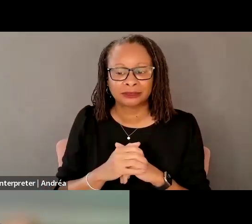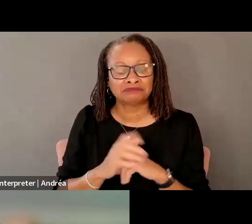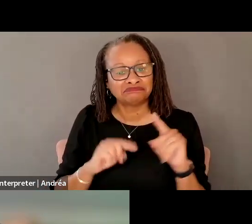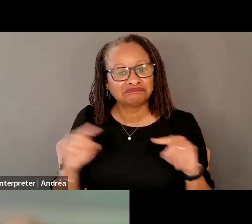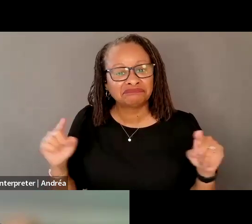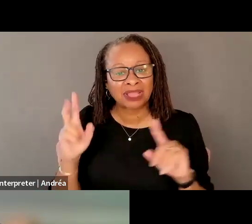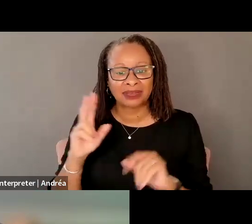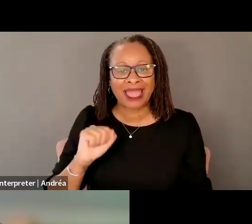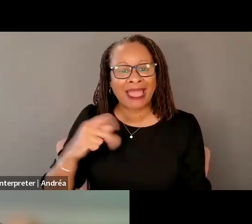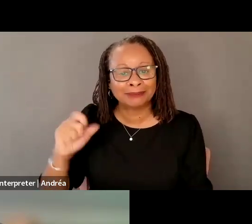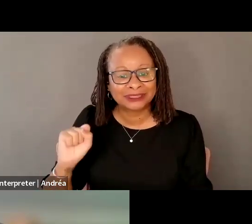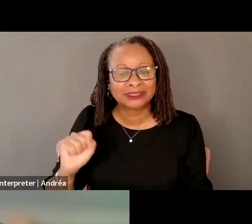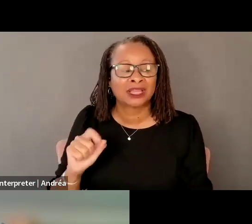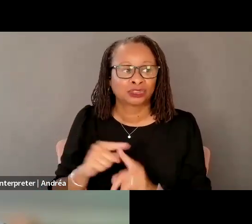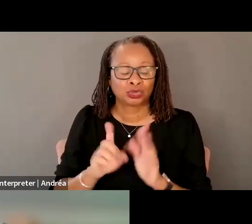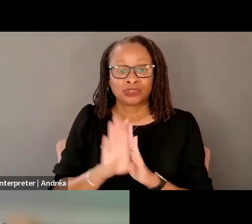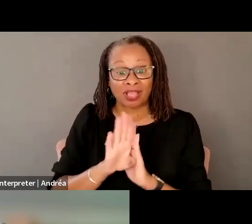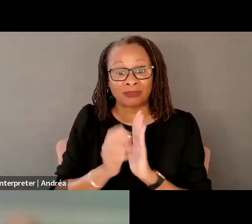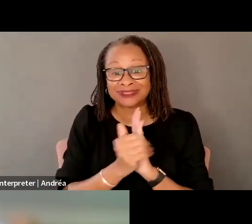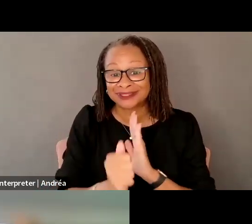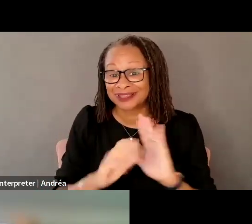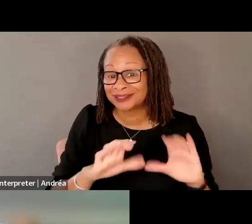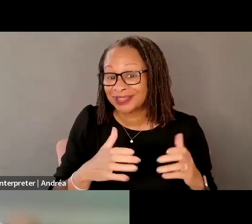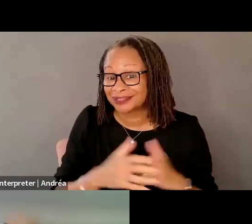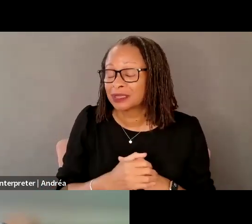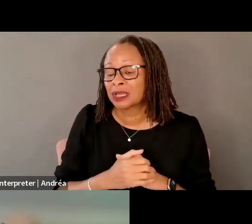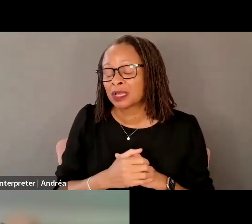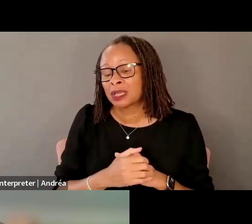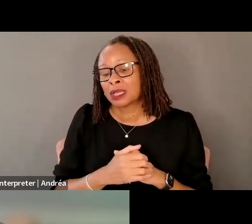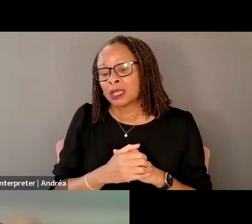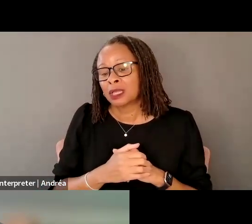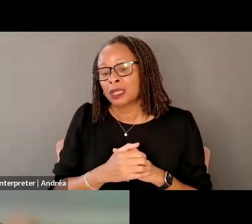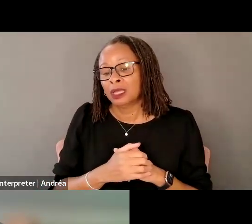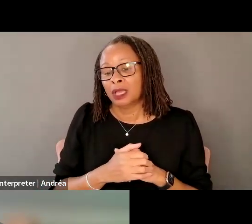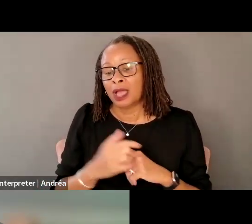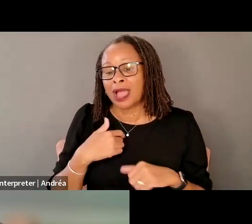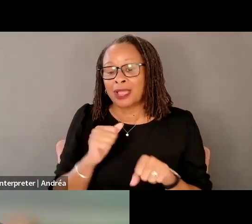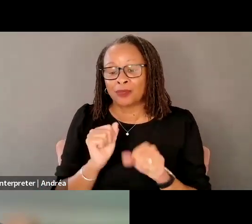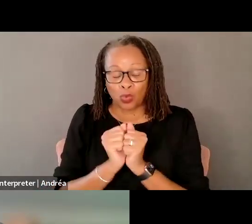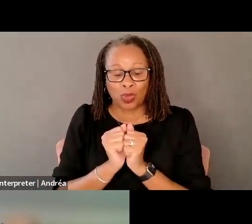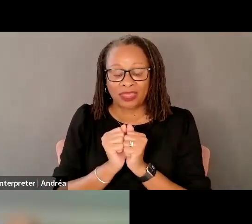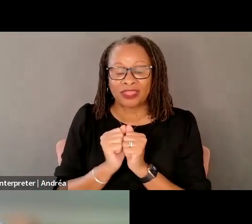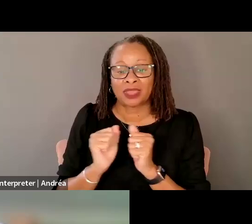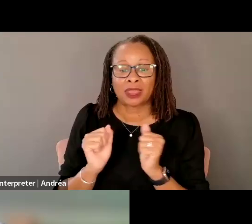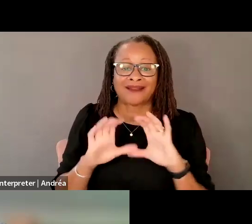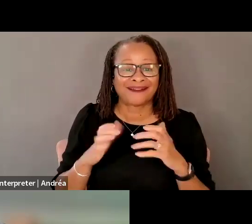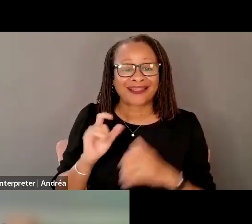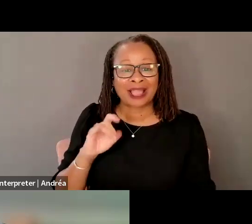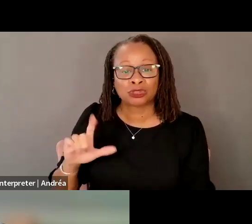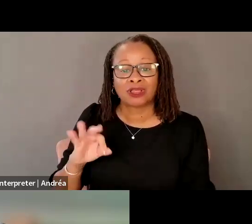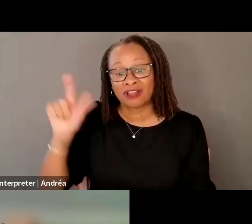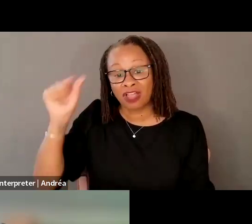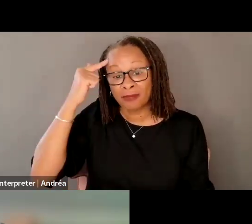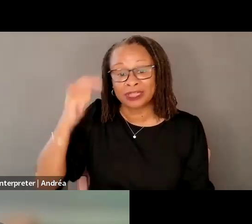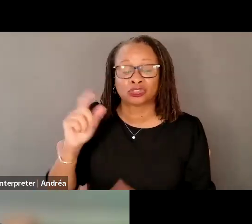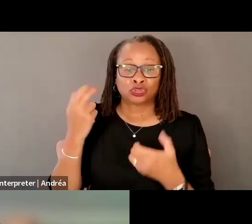and applications in terms of developing skill sets. And finally, I would say I'm with a Council of Governments, a Joint Powers Authority, and we're looking